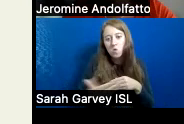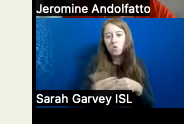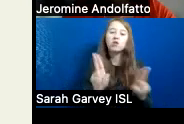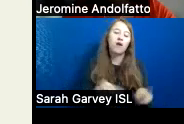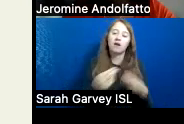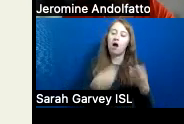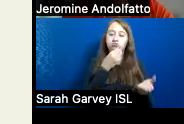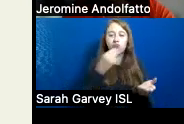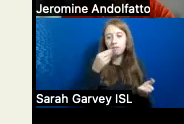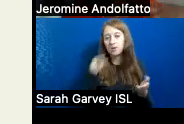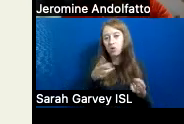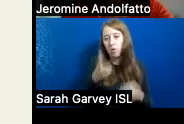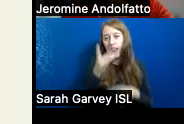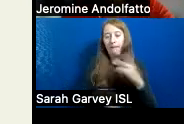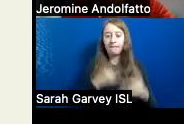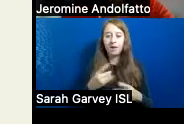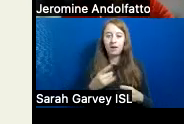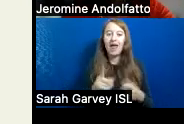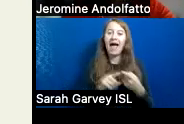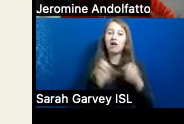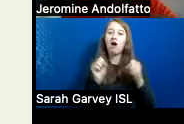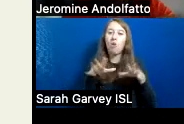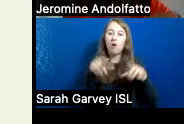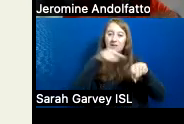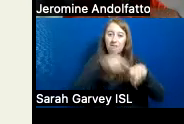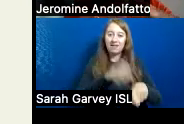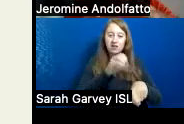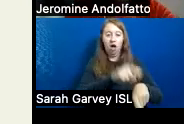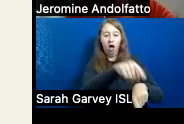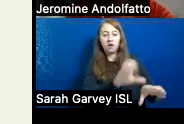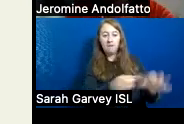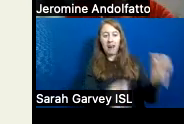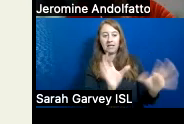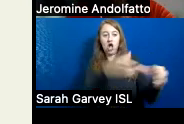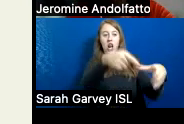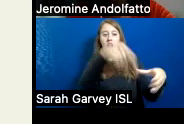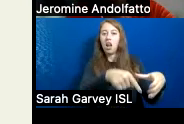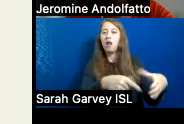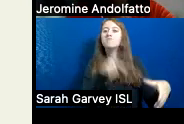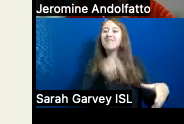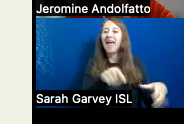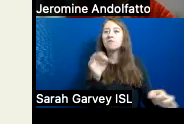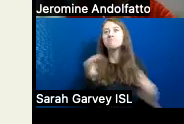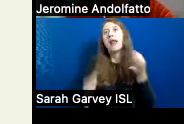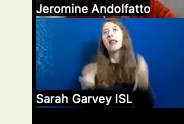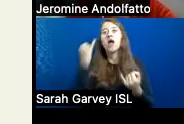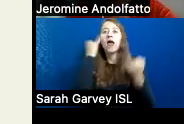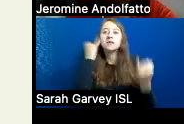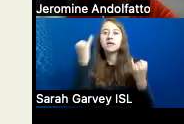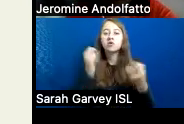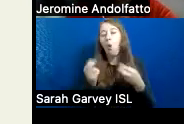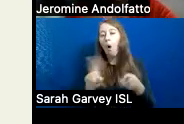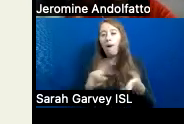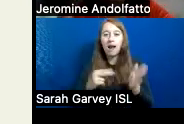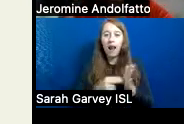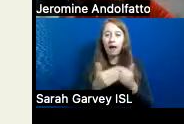on parties' political will. So Iceland is a really good case, and that was highlighted by one of